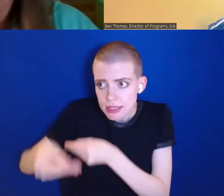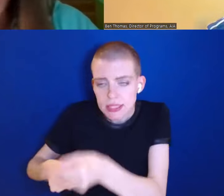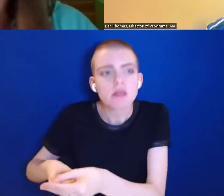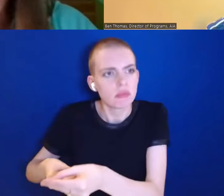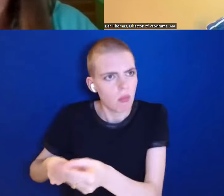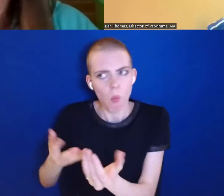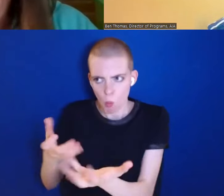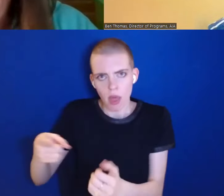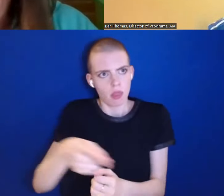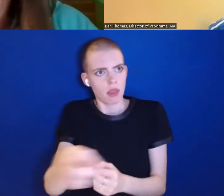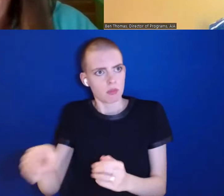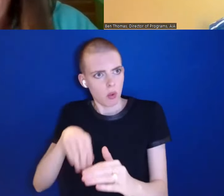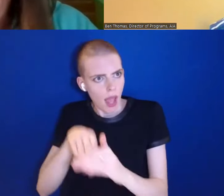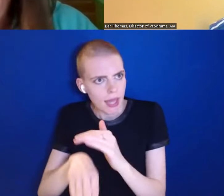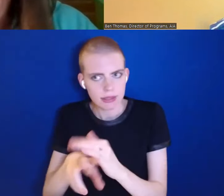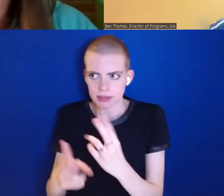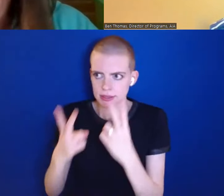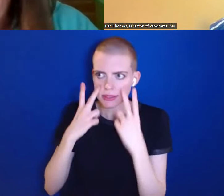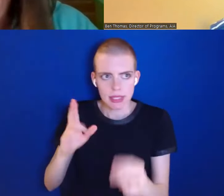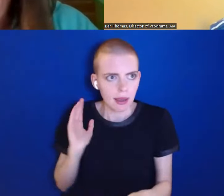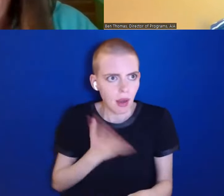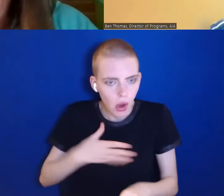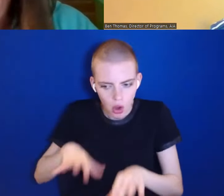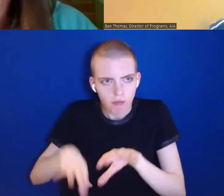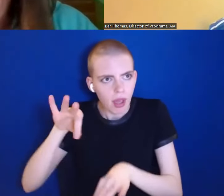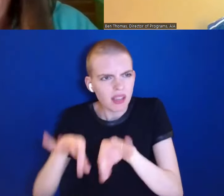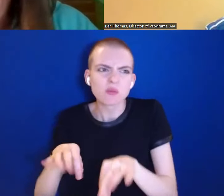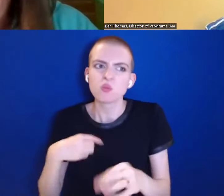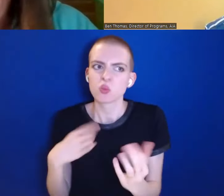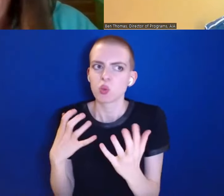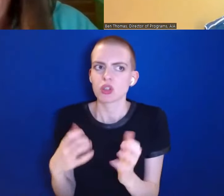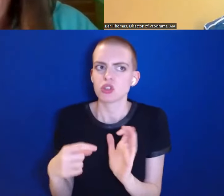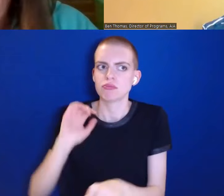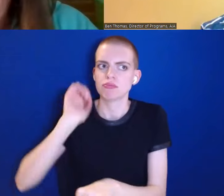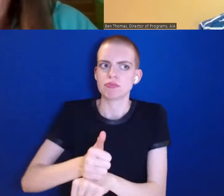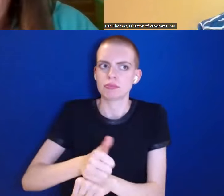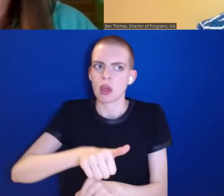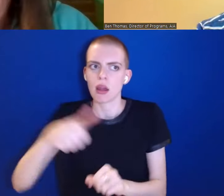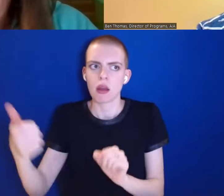what we find, and we'd like to do another exhibit.